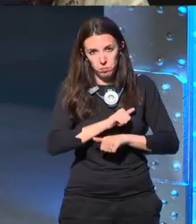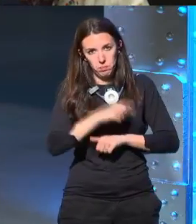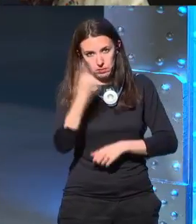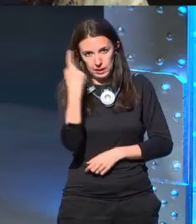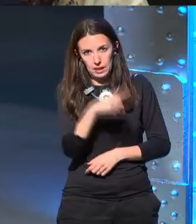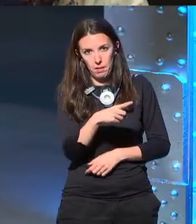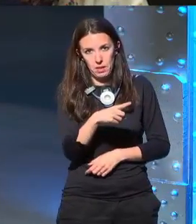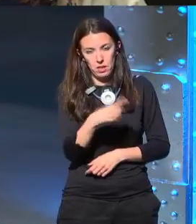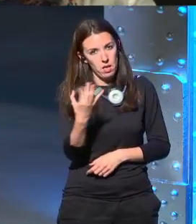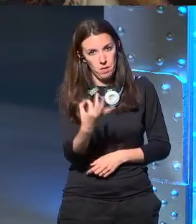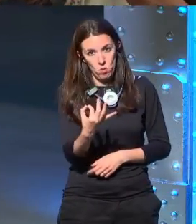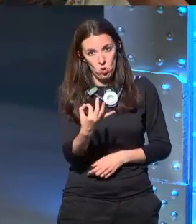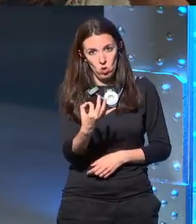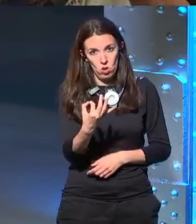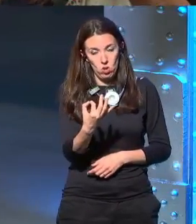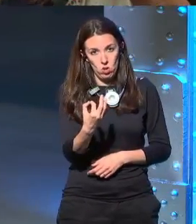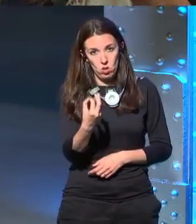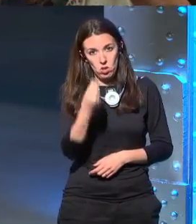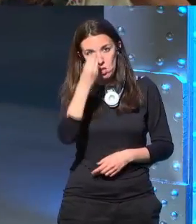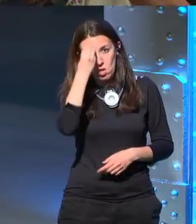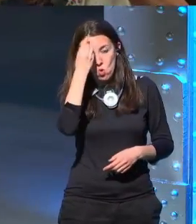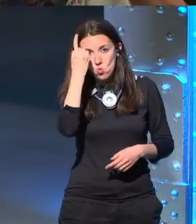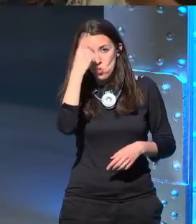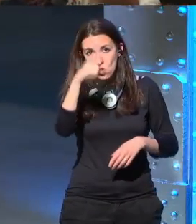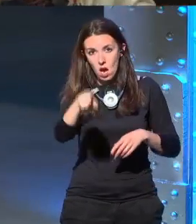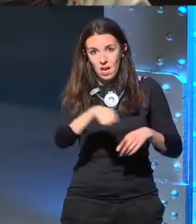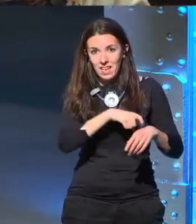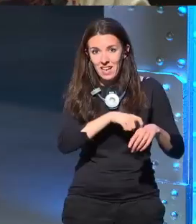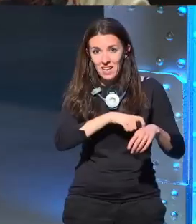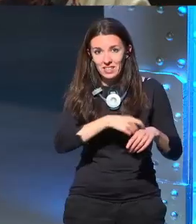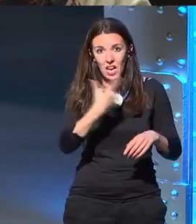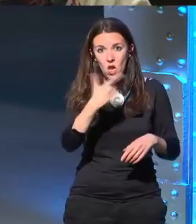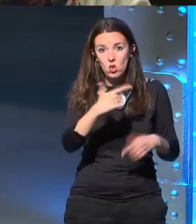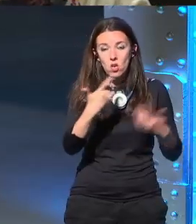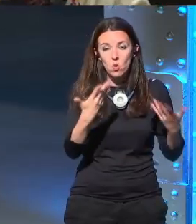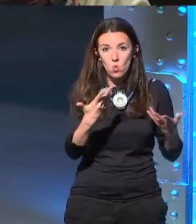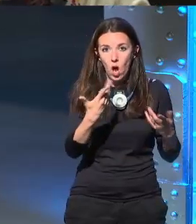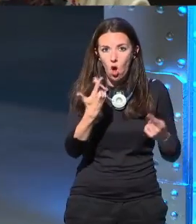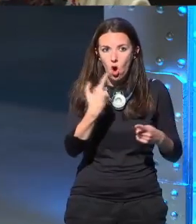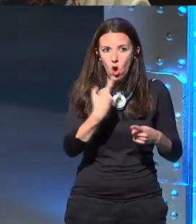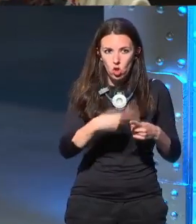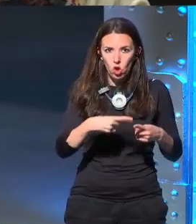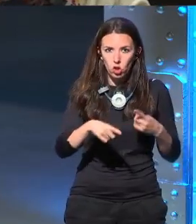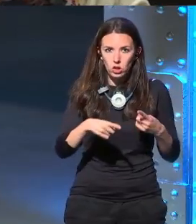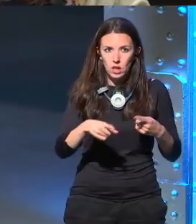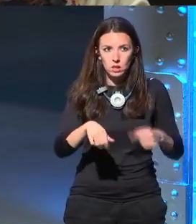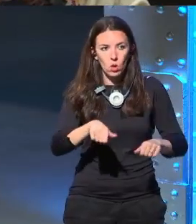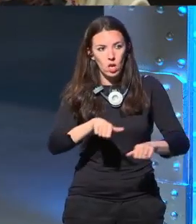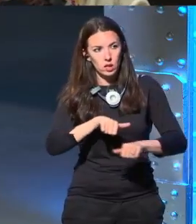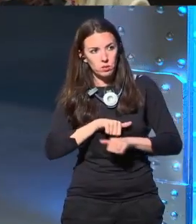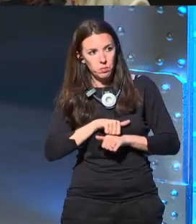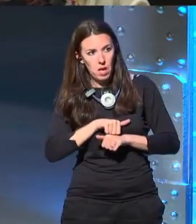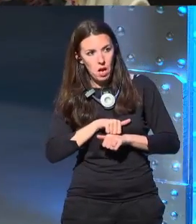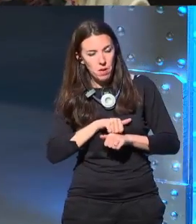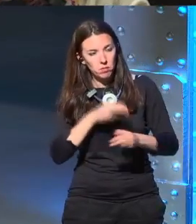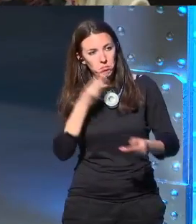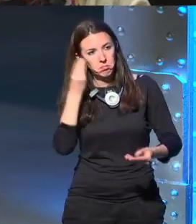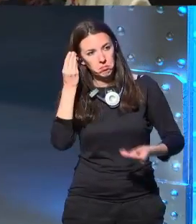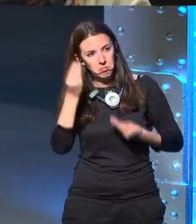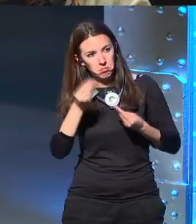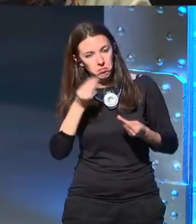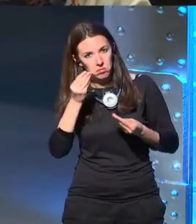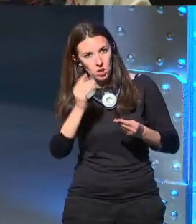well. We need to learn how to wait, to be patient. I think one of the features of Leonardo, one characteristic, is that he did things,